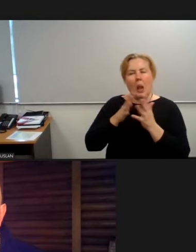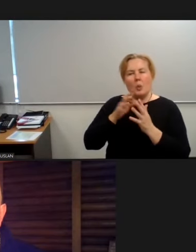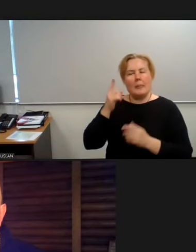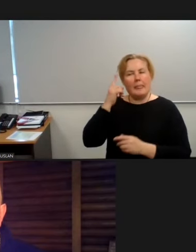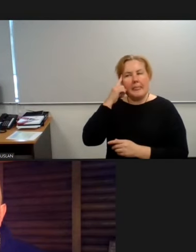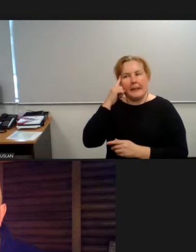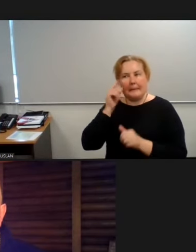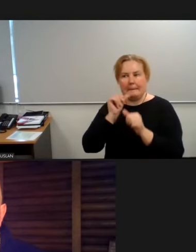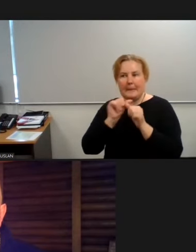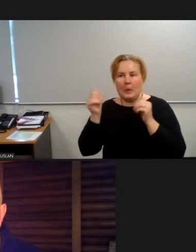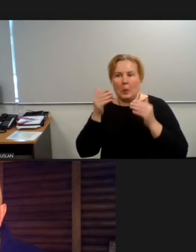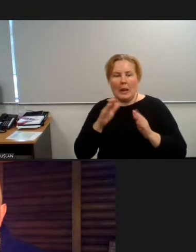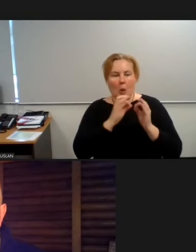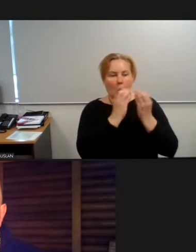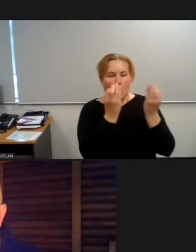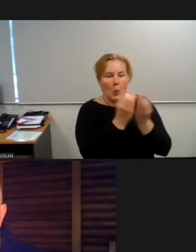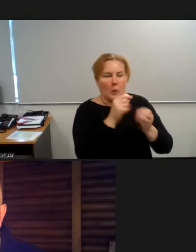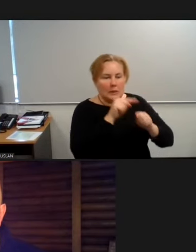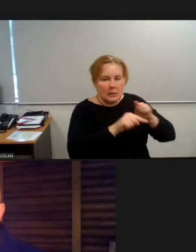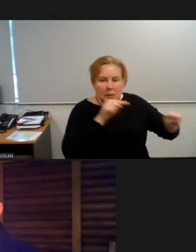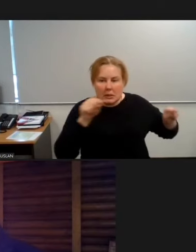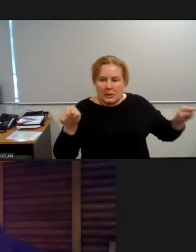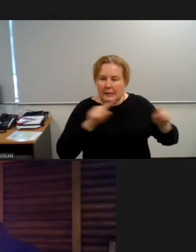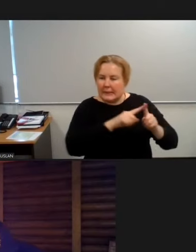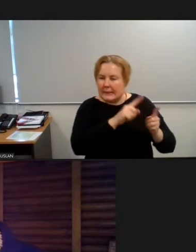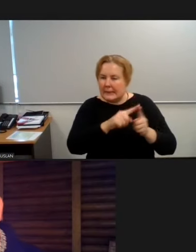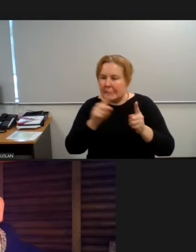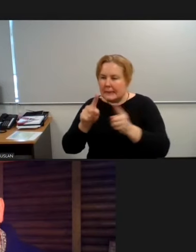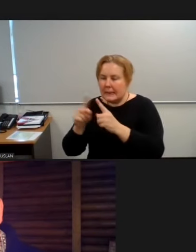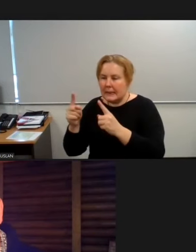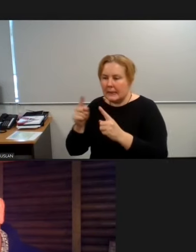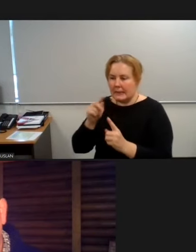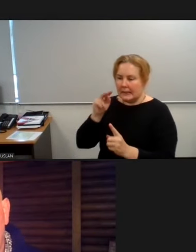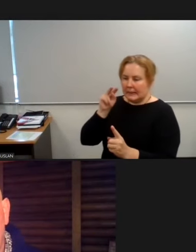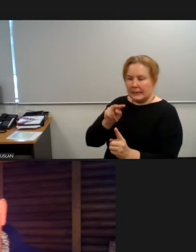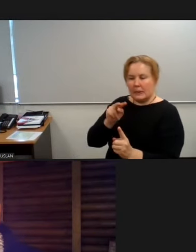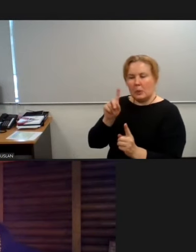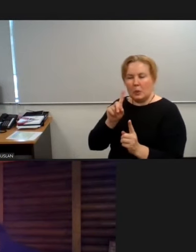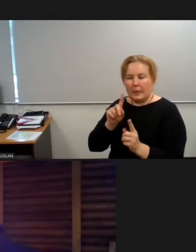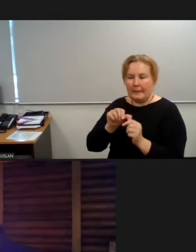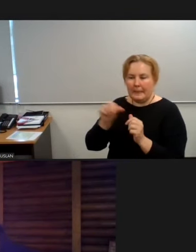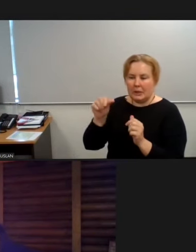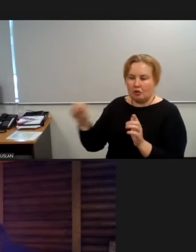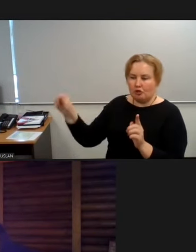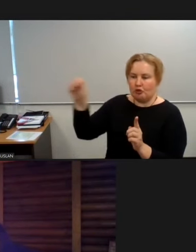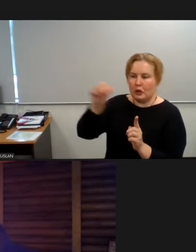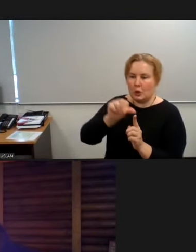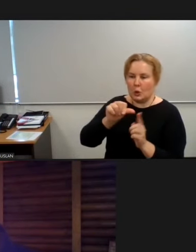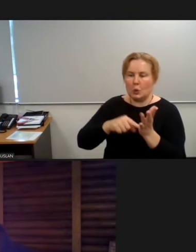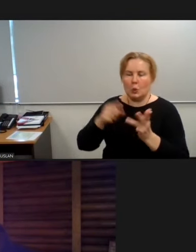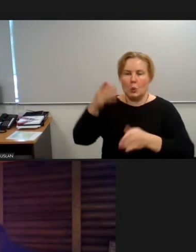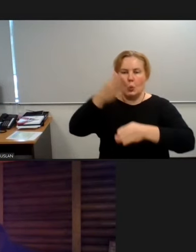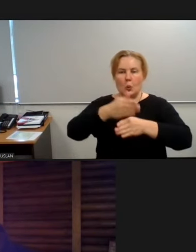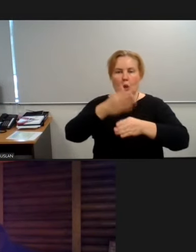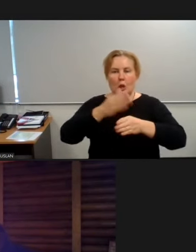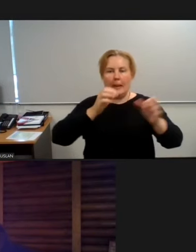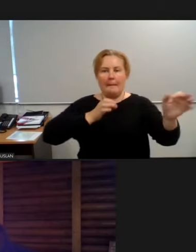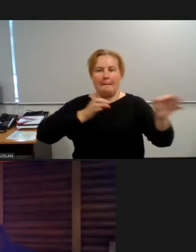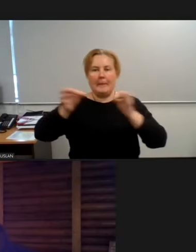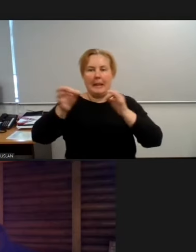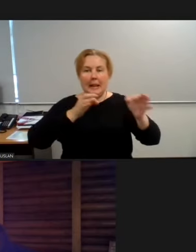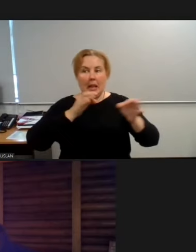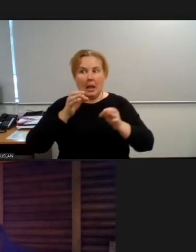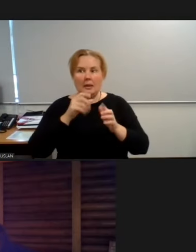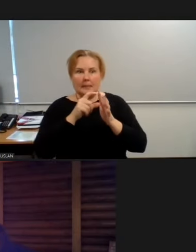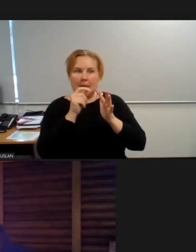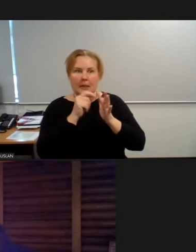knowing that, you know, this is, you know, I know the department is thrilled to have you there and the particular expertise that you bring as